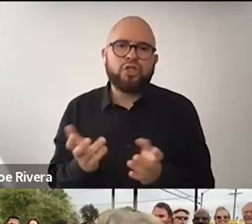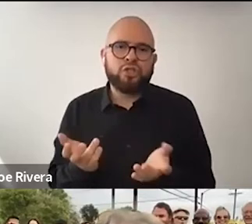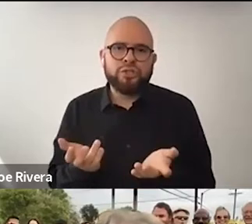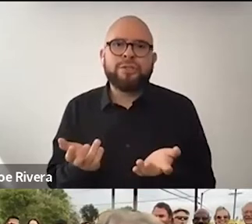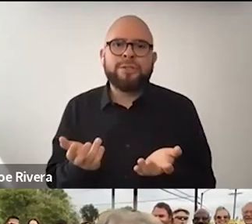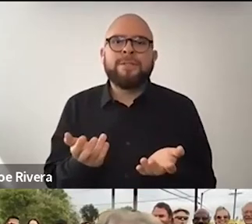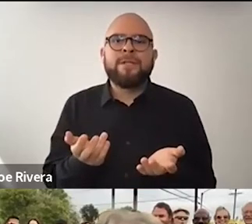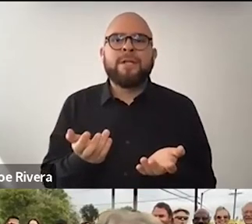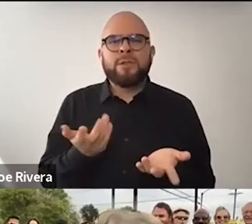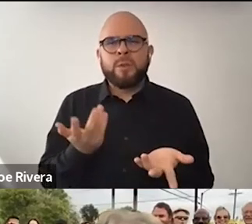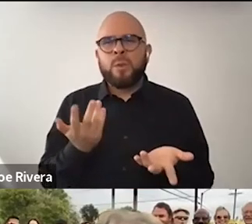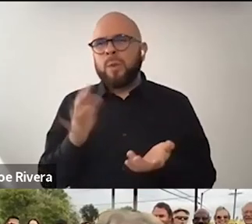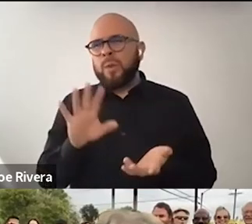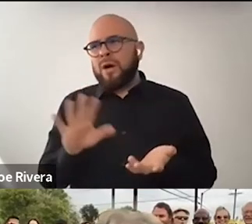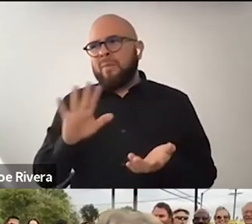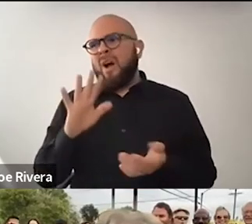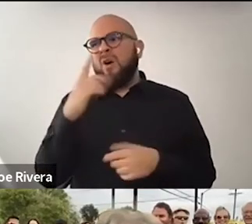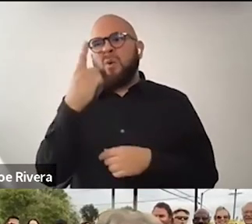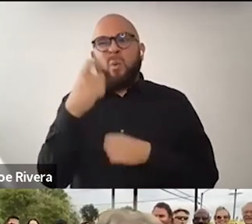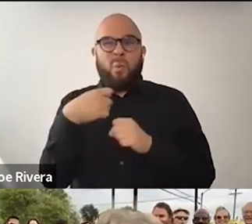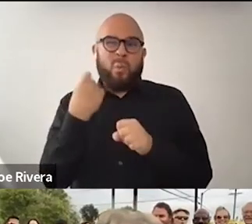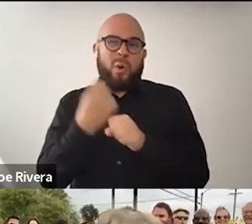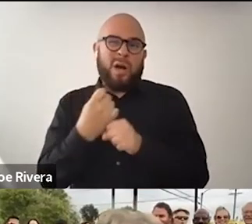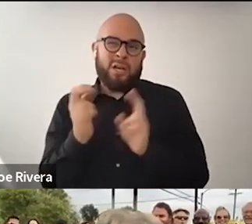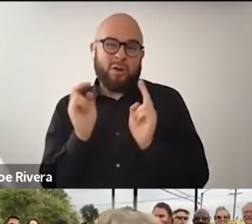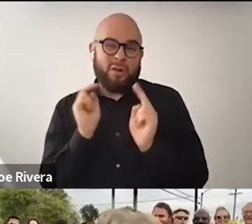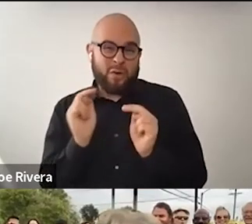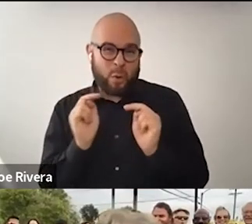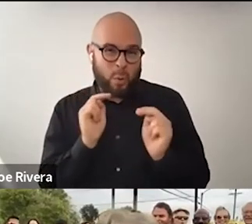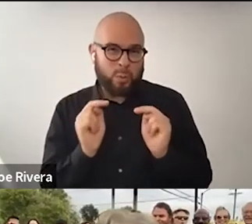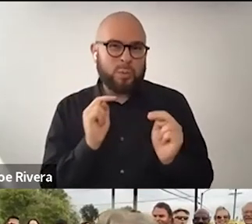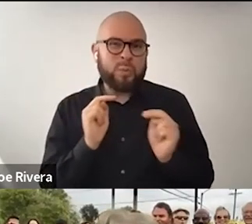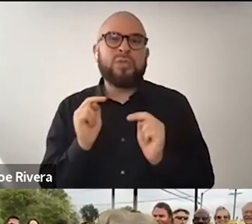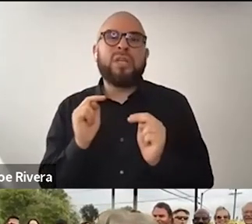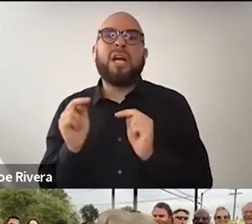of negotiations and working around it, we became member of SAG-AFTRA.